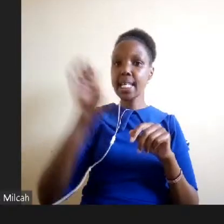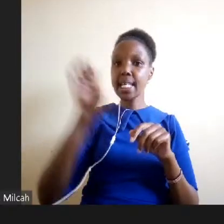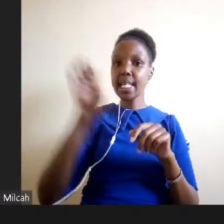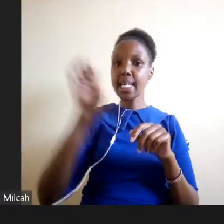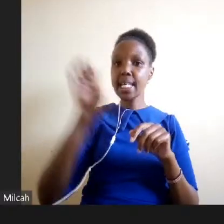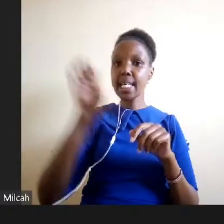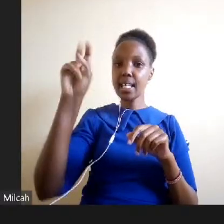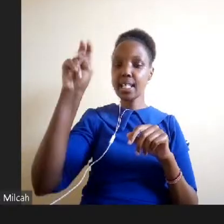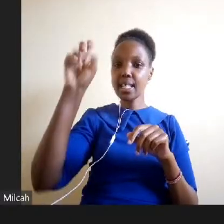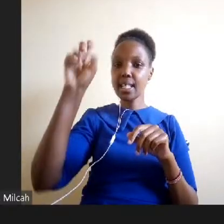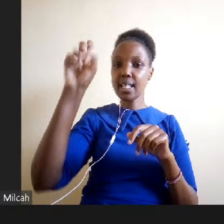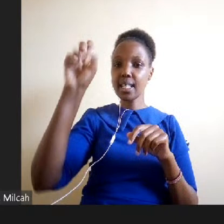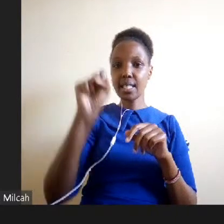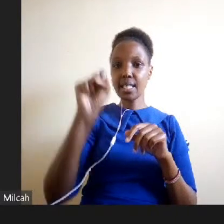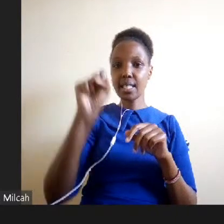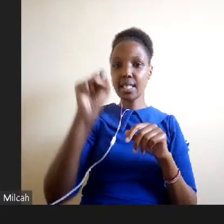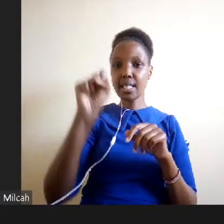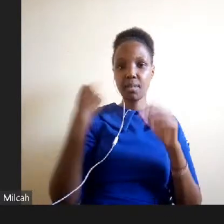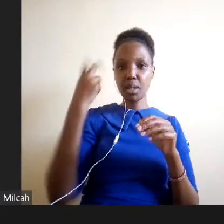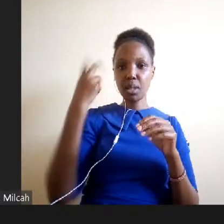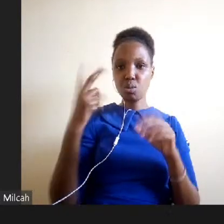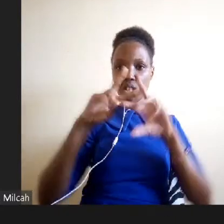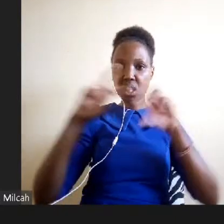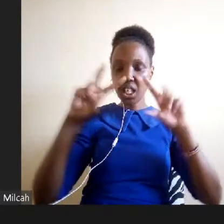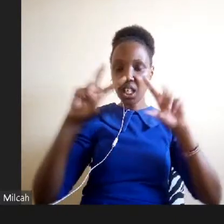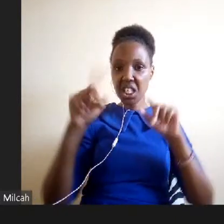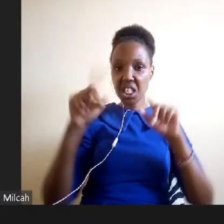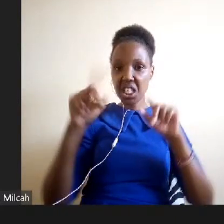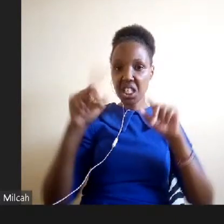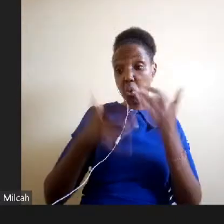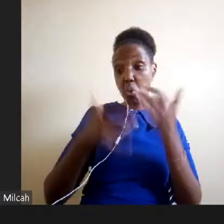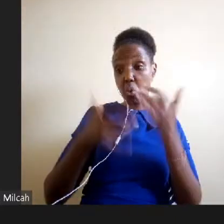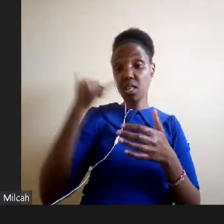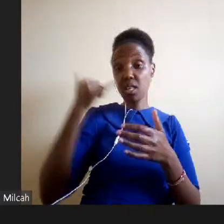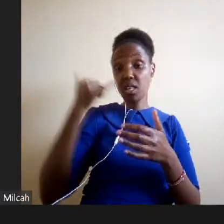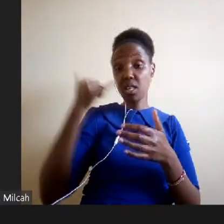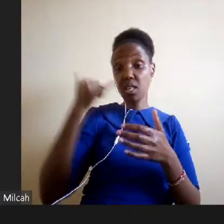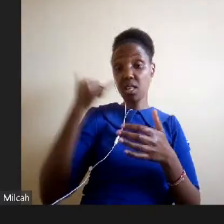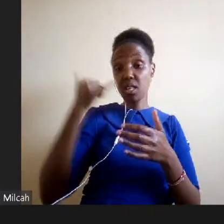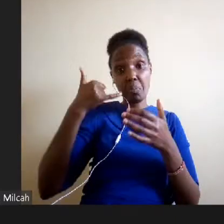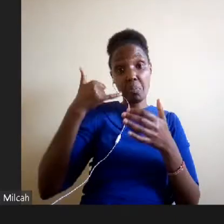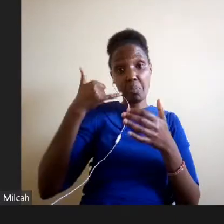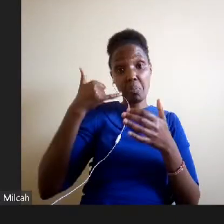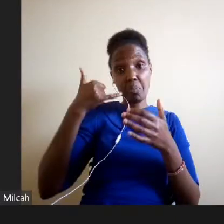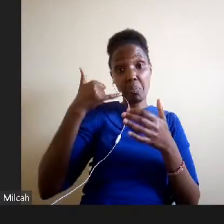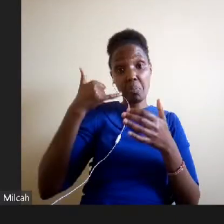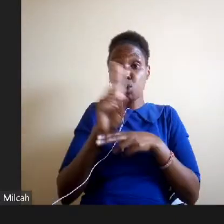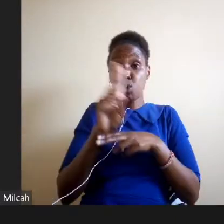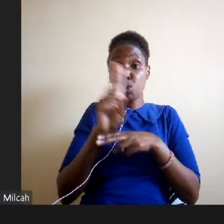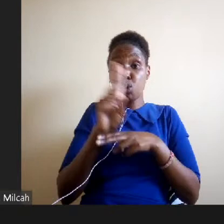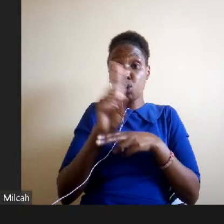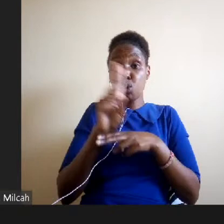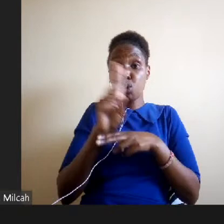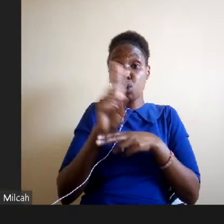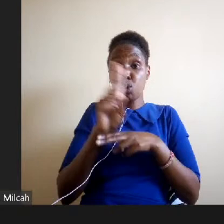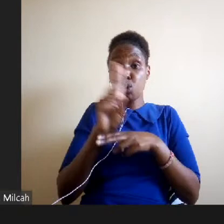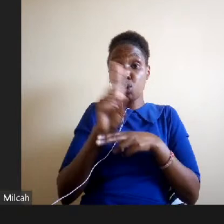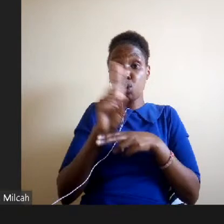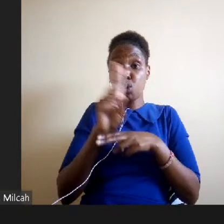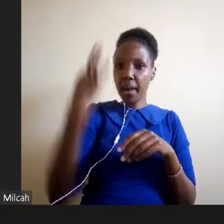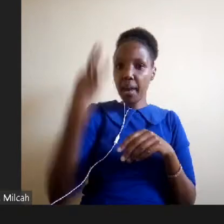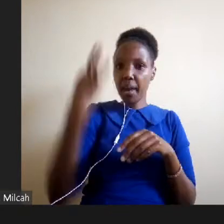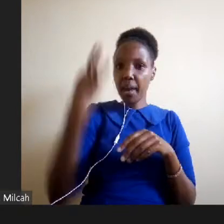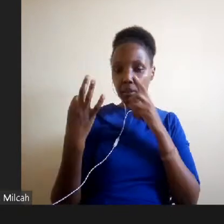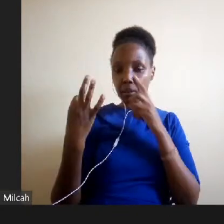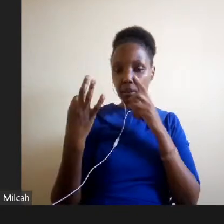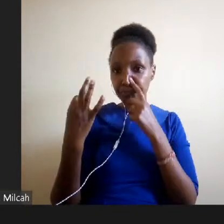out what is already out there that according to their names and the platforms they are. Check what information is out there already. And this will